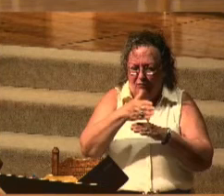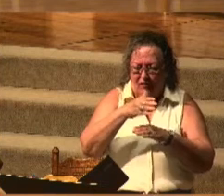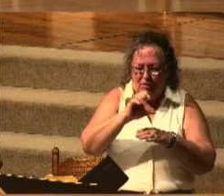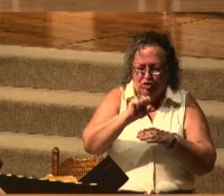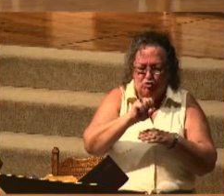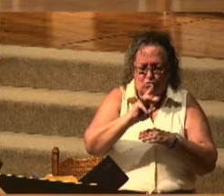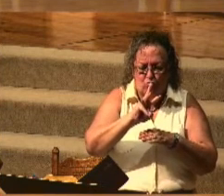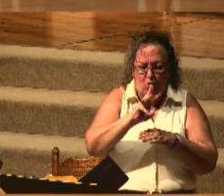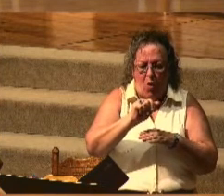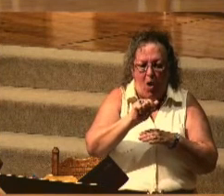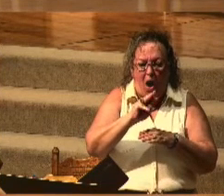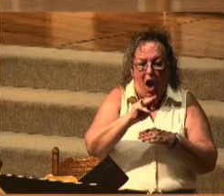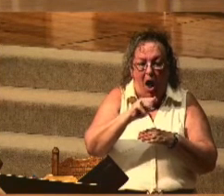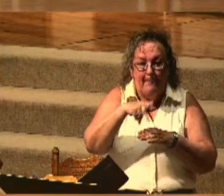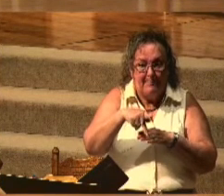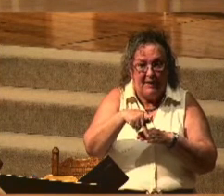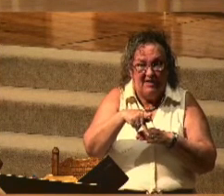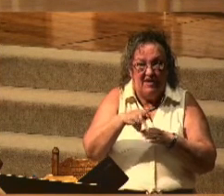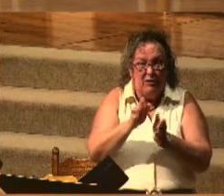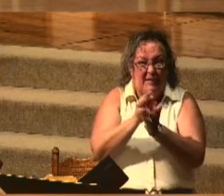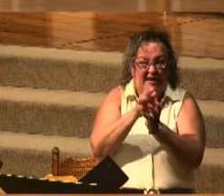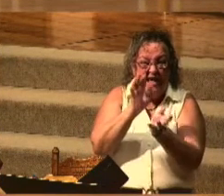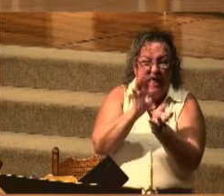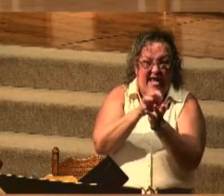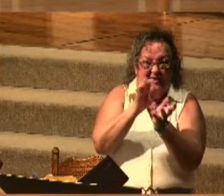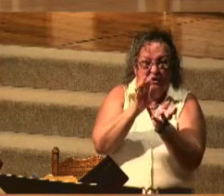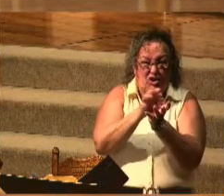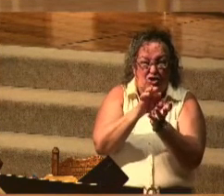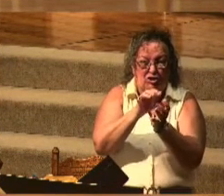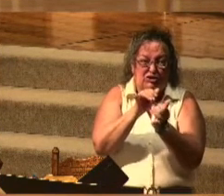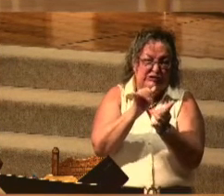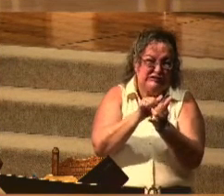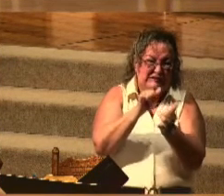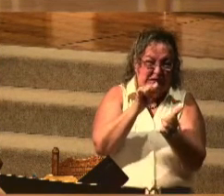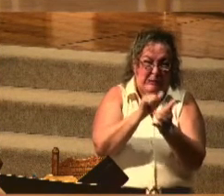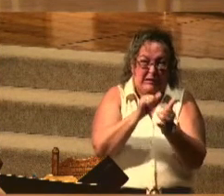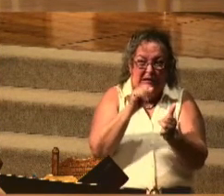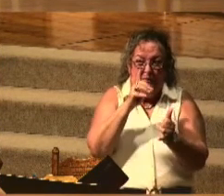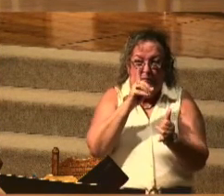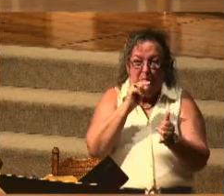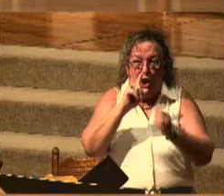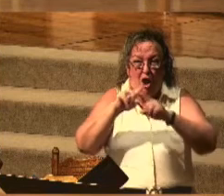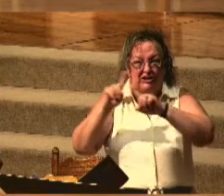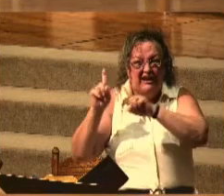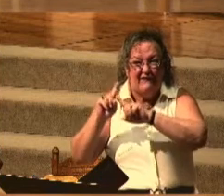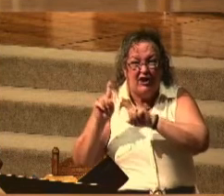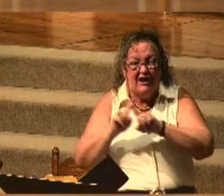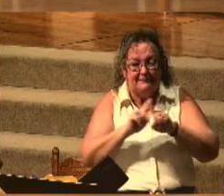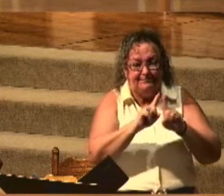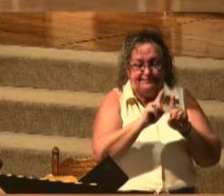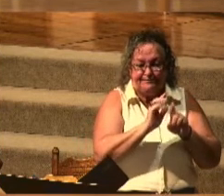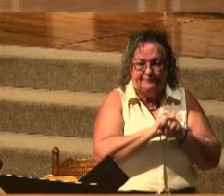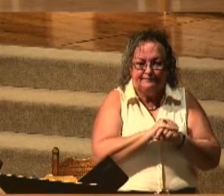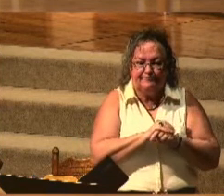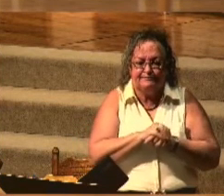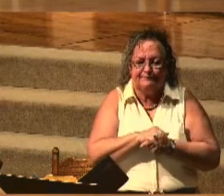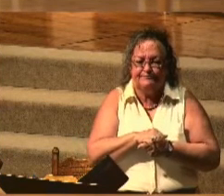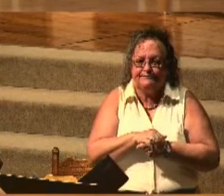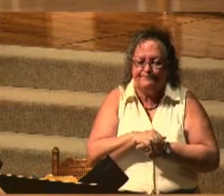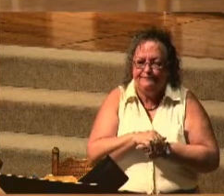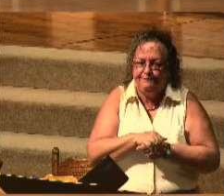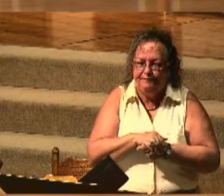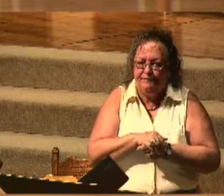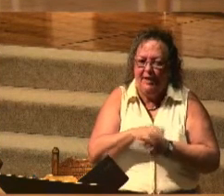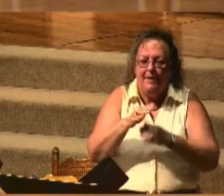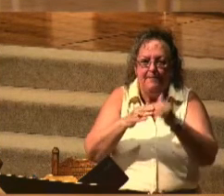swamp and there's gators and there's all kind of different birds and all kind of things you could see. And they had